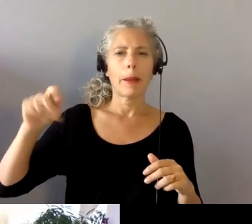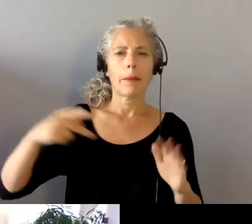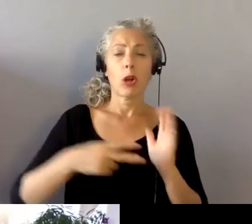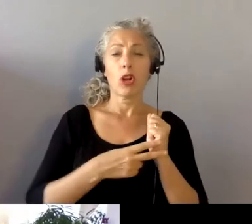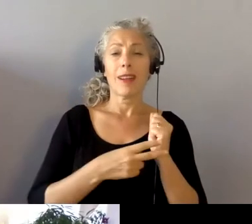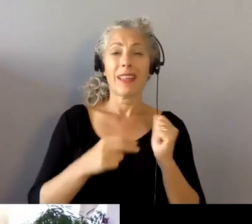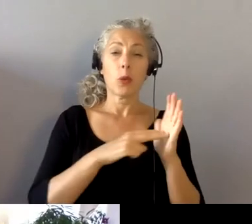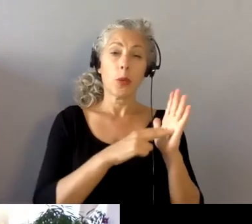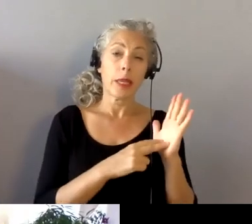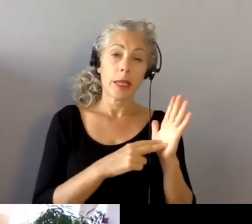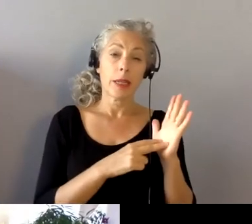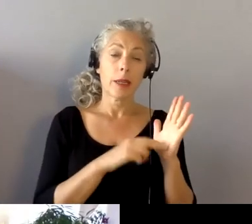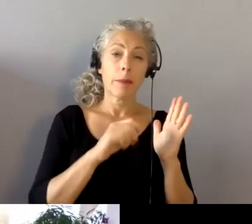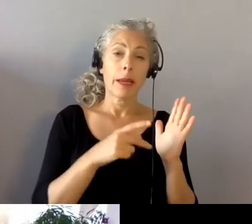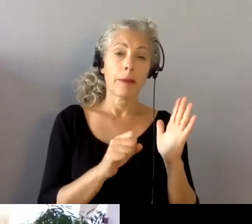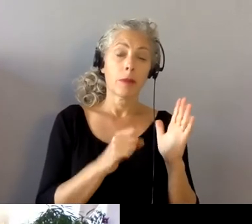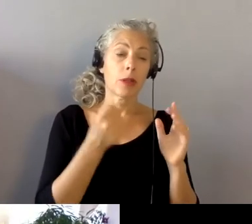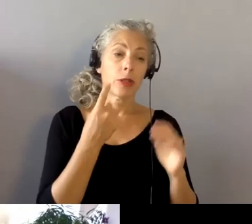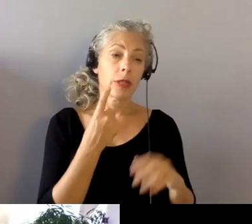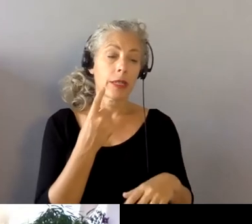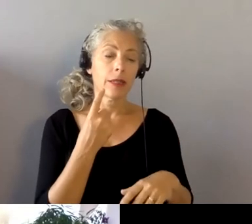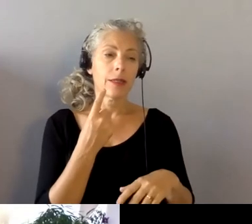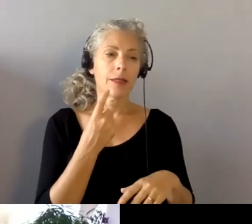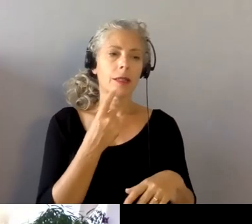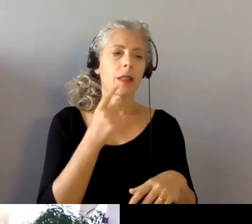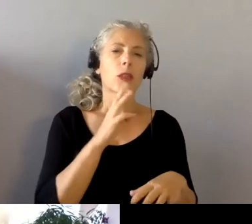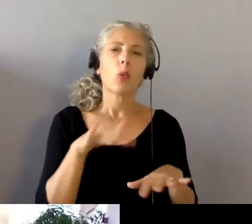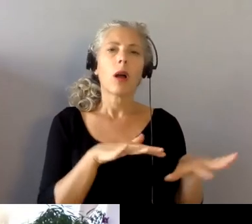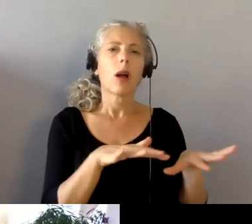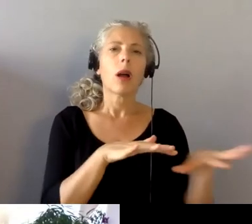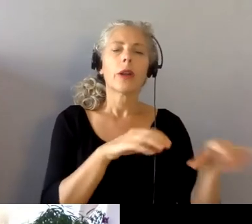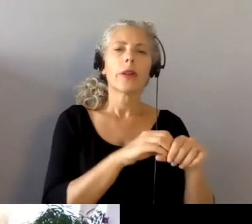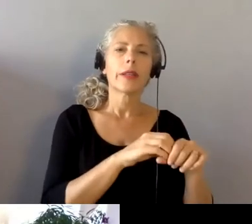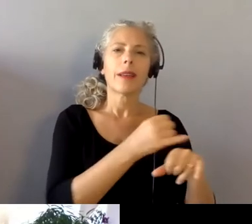to understand the currents in the Polynesian Islands